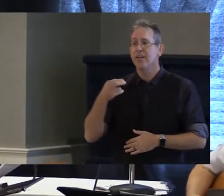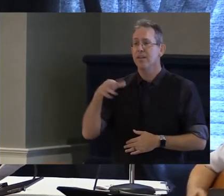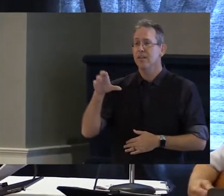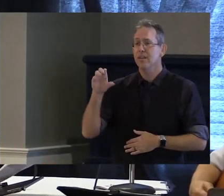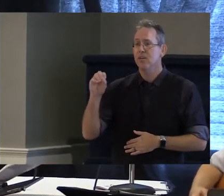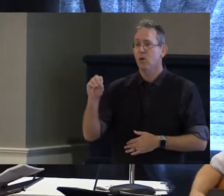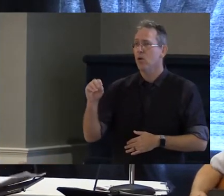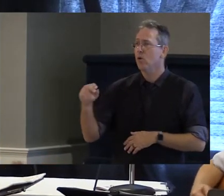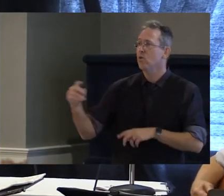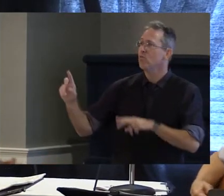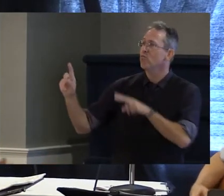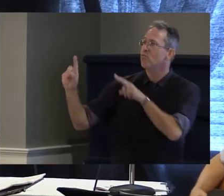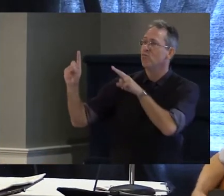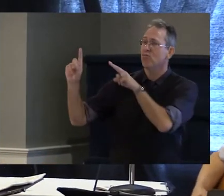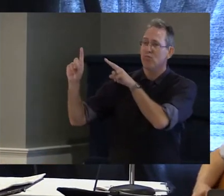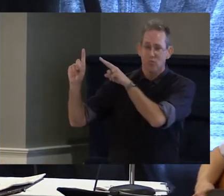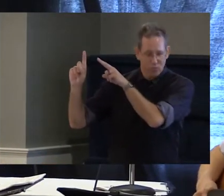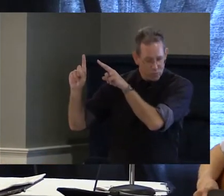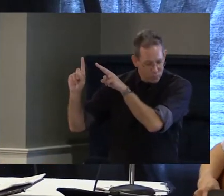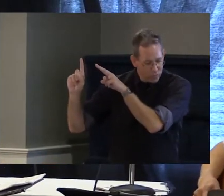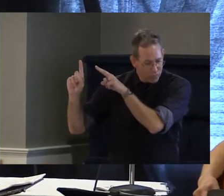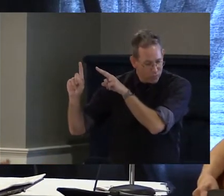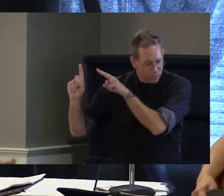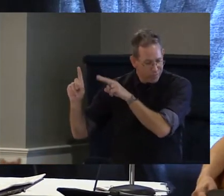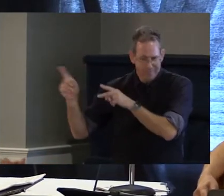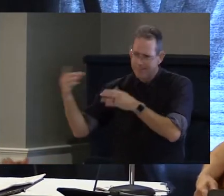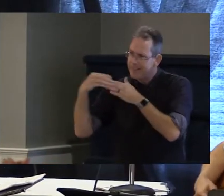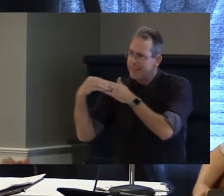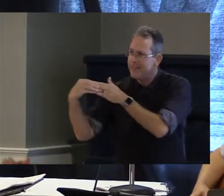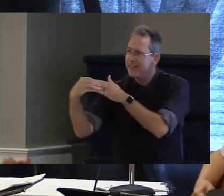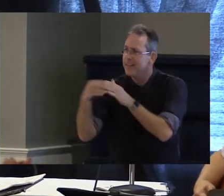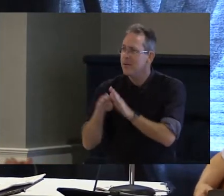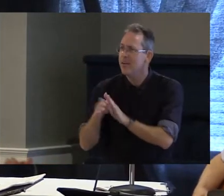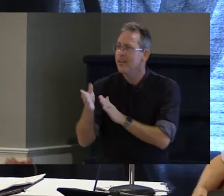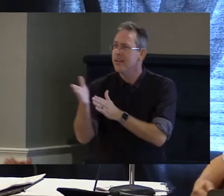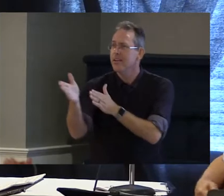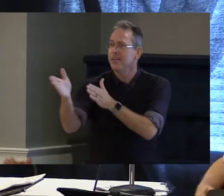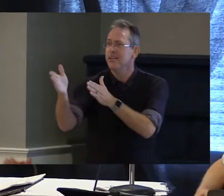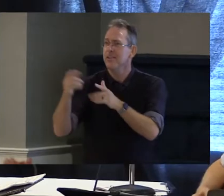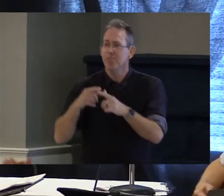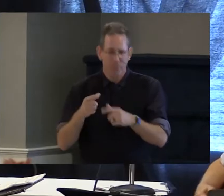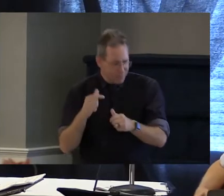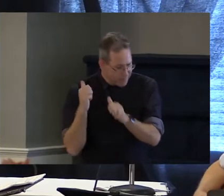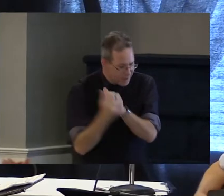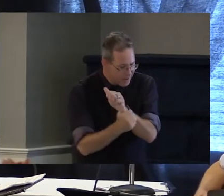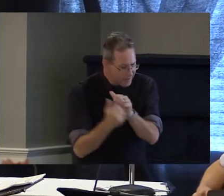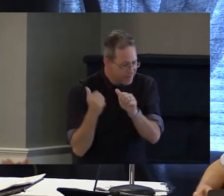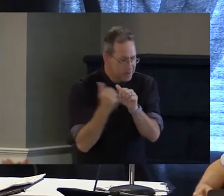Our heroes led the way, passing the